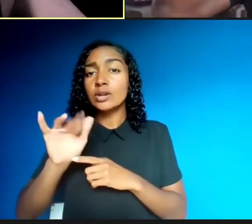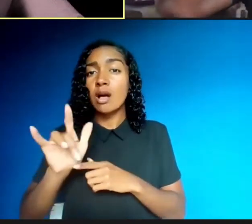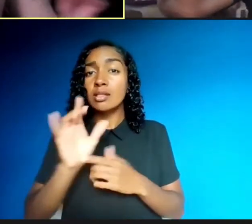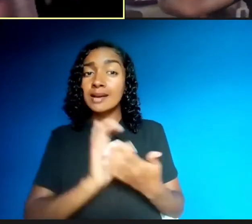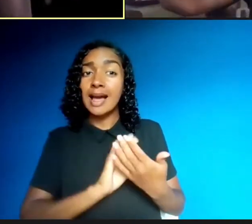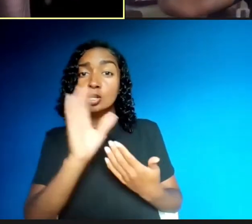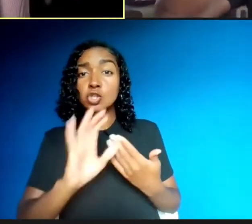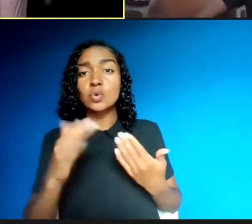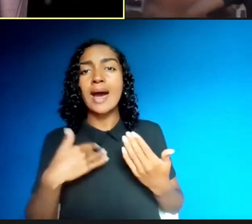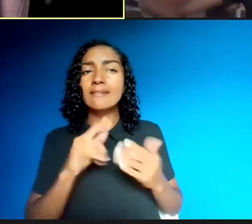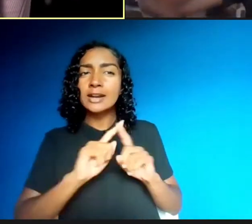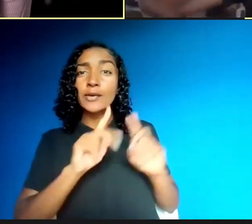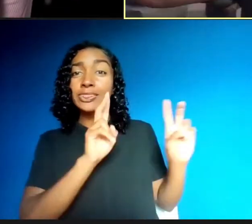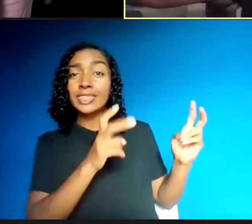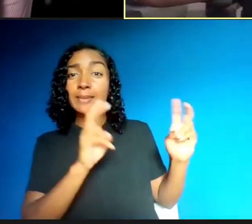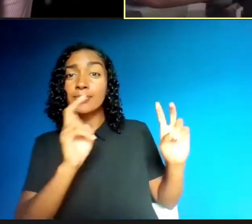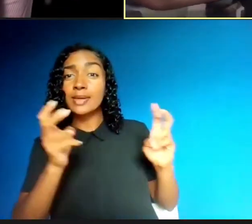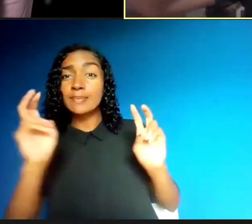for the season?